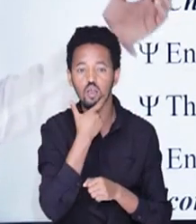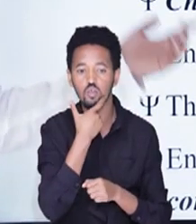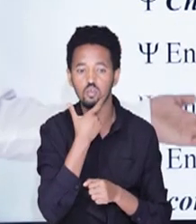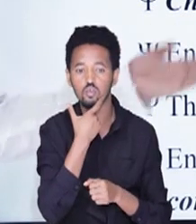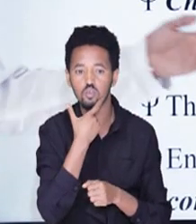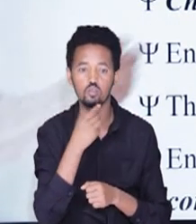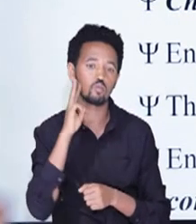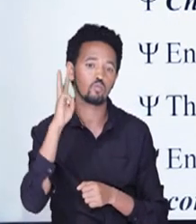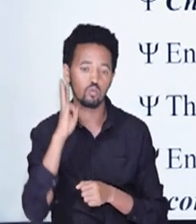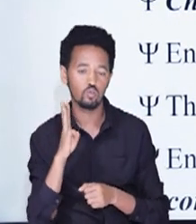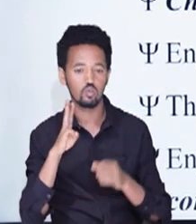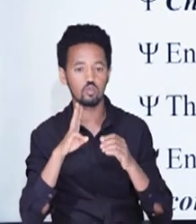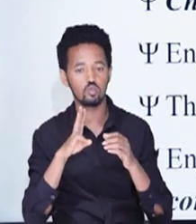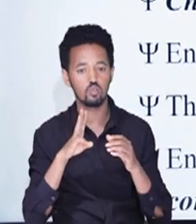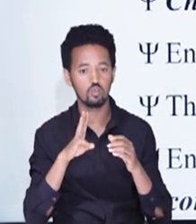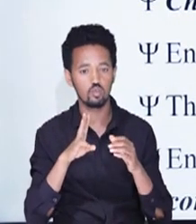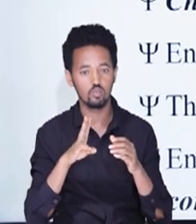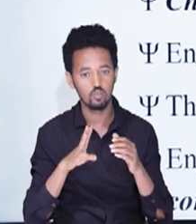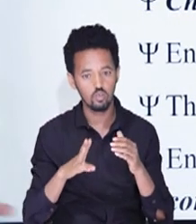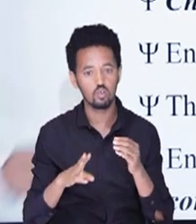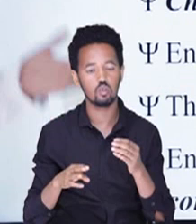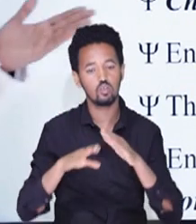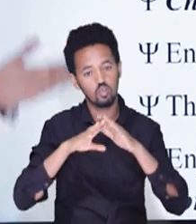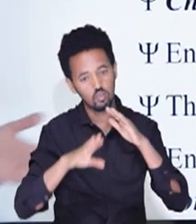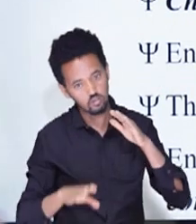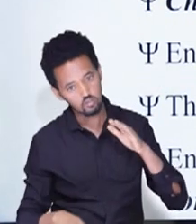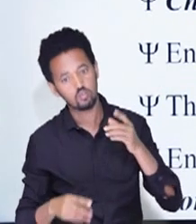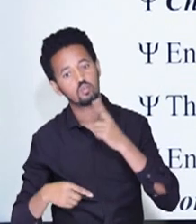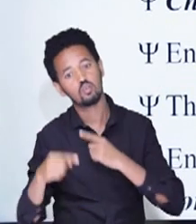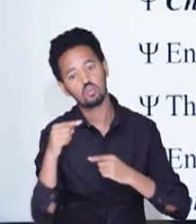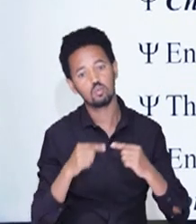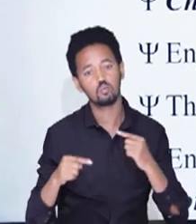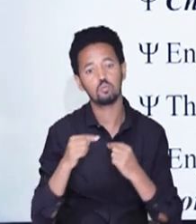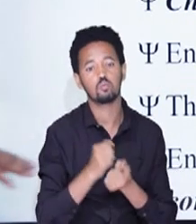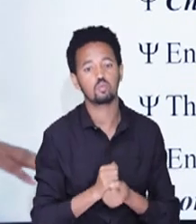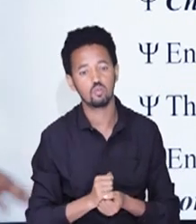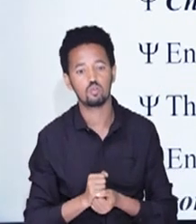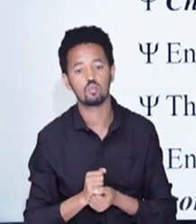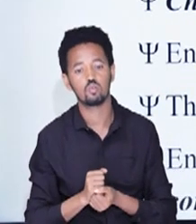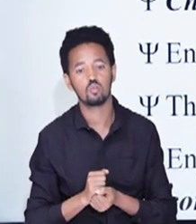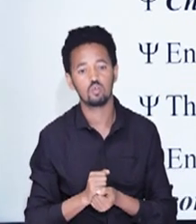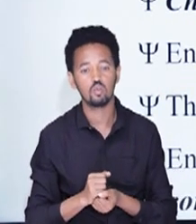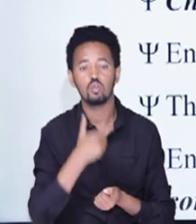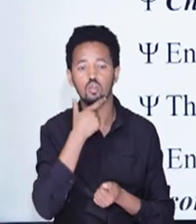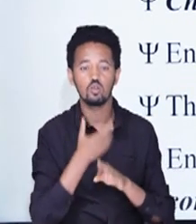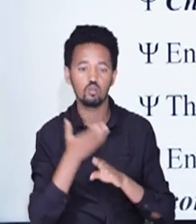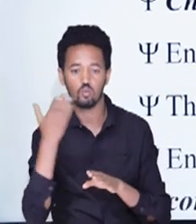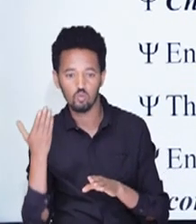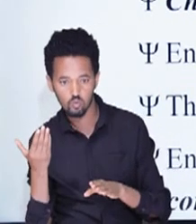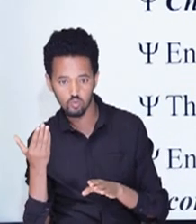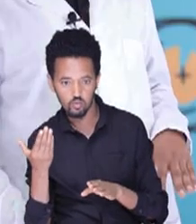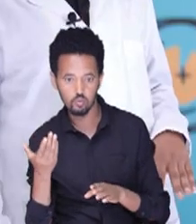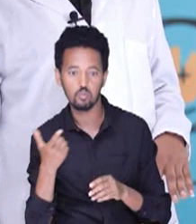England was declared a republic. The House of Lords was abolished. England was declared